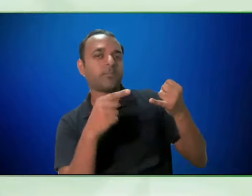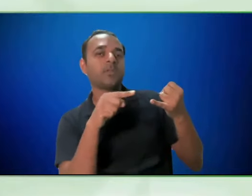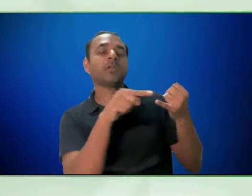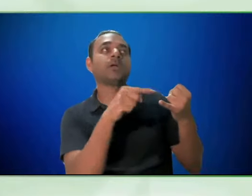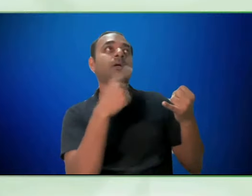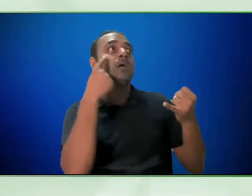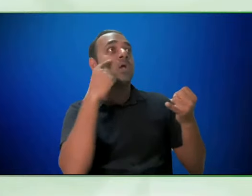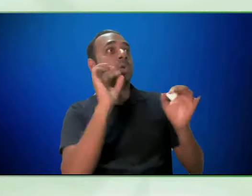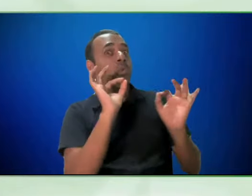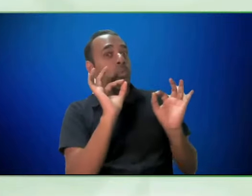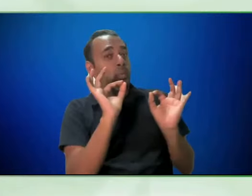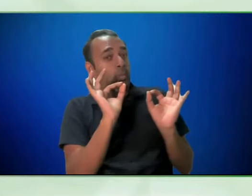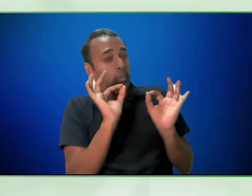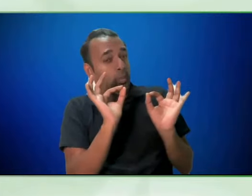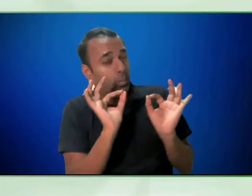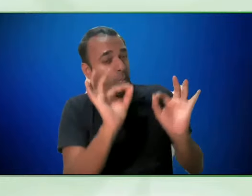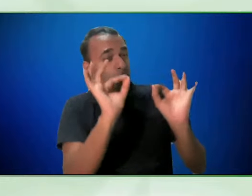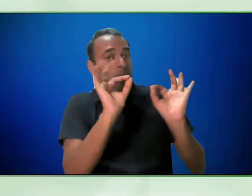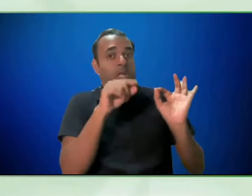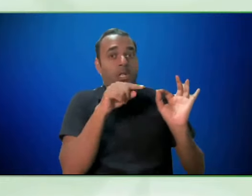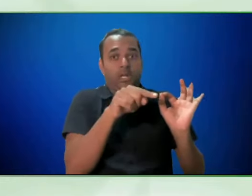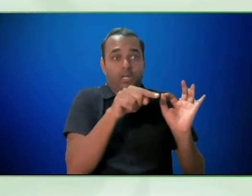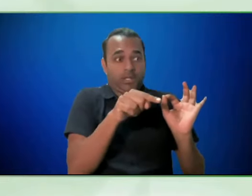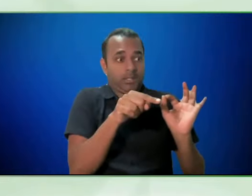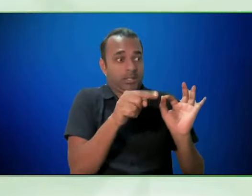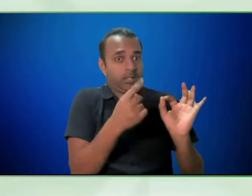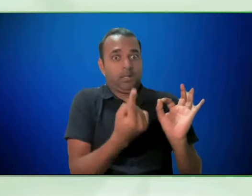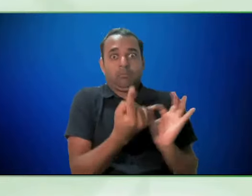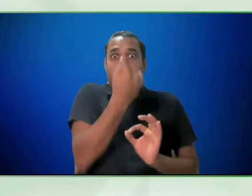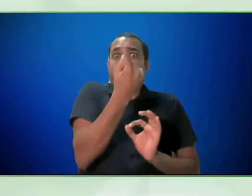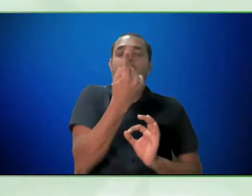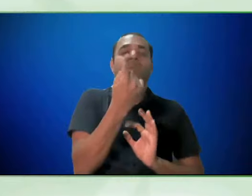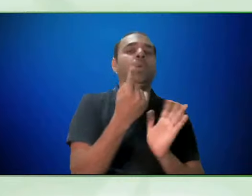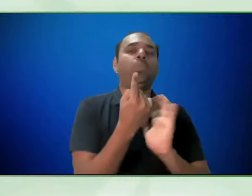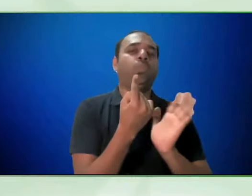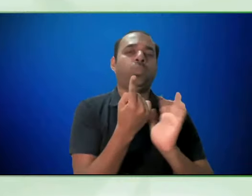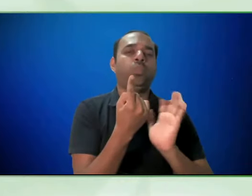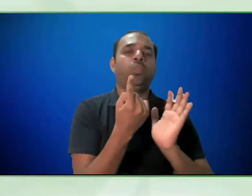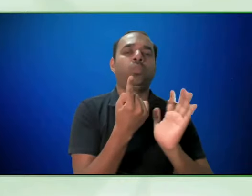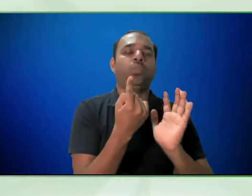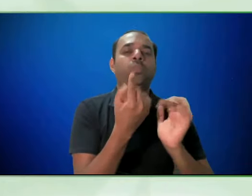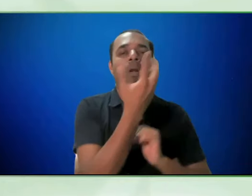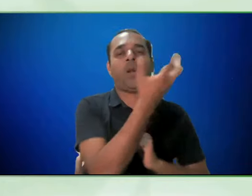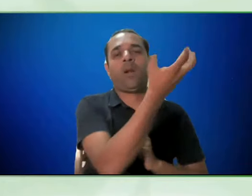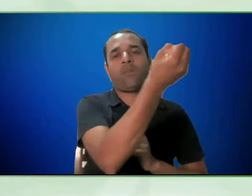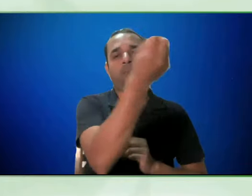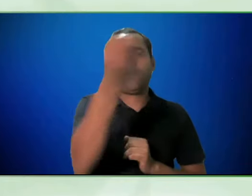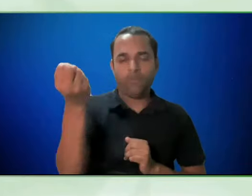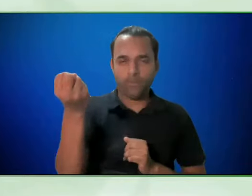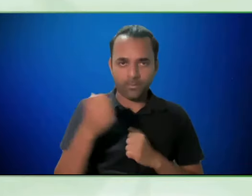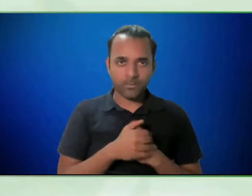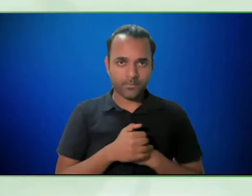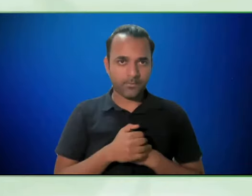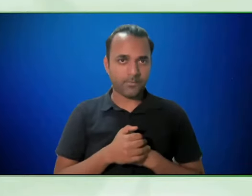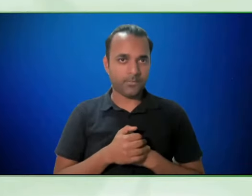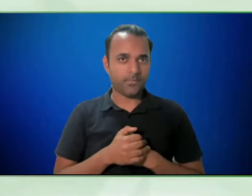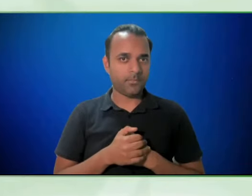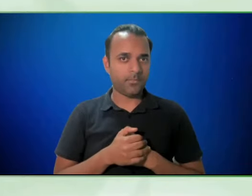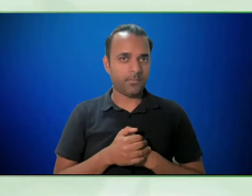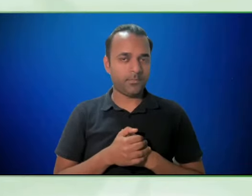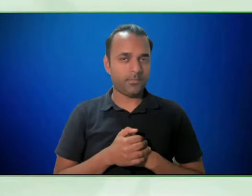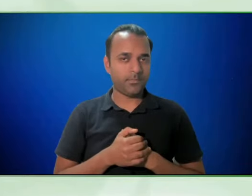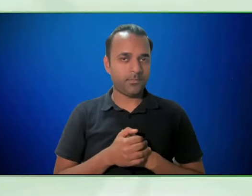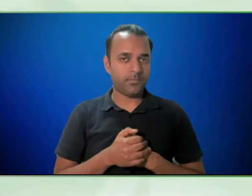to conduct these kind of studies in general. What are the challenges encountered in this